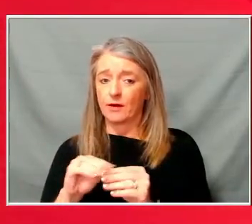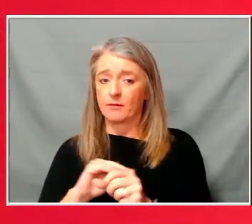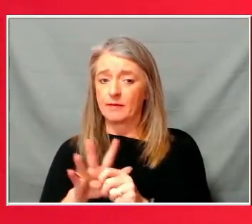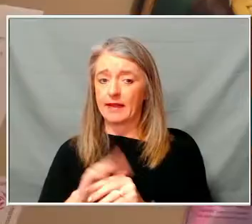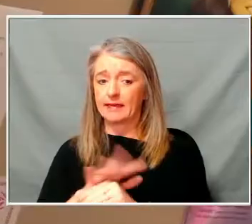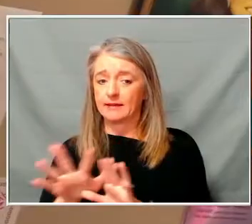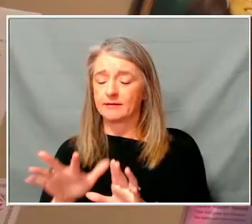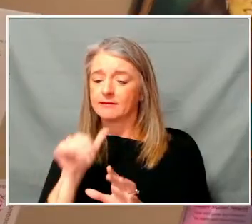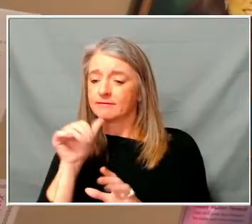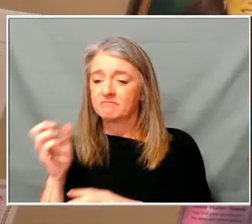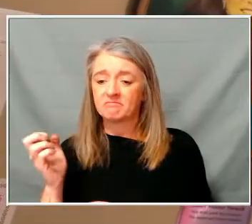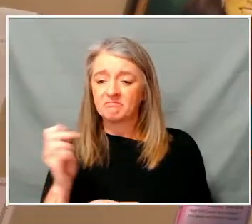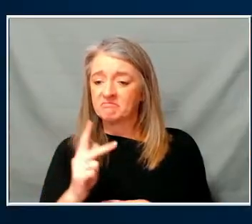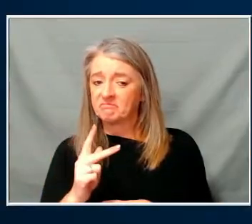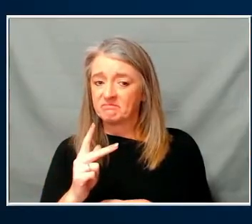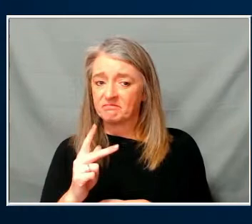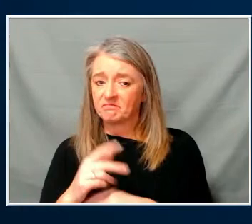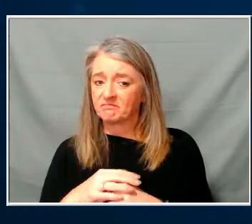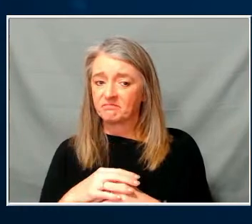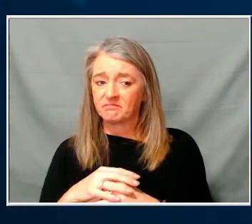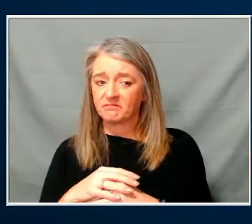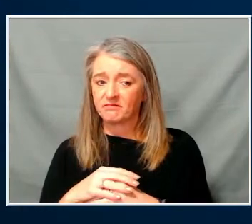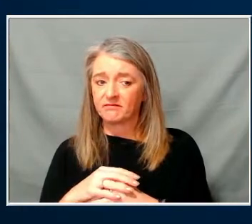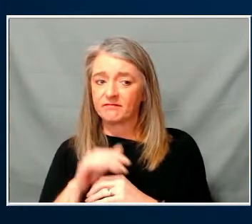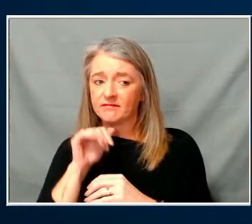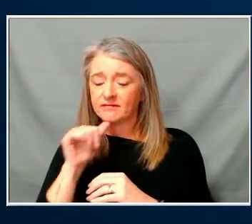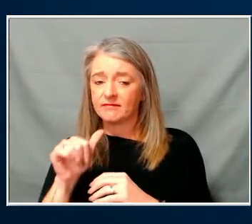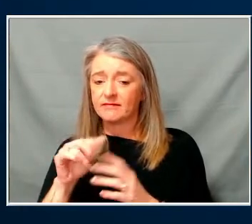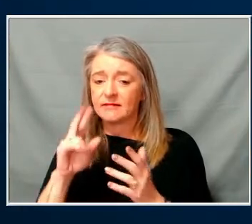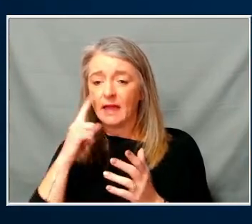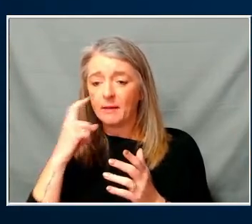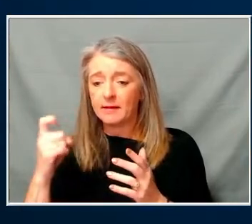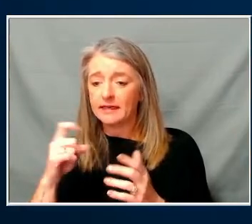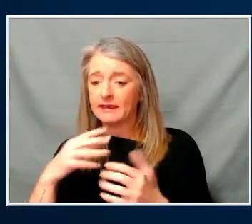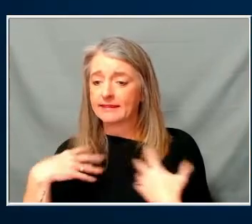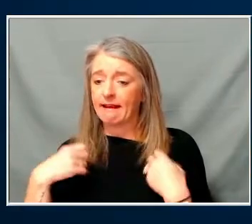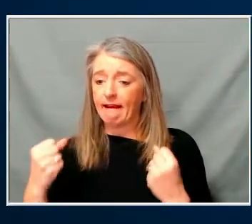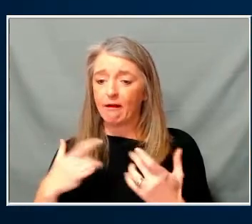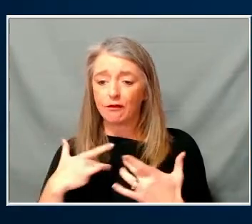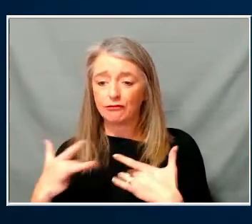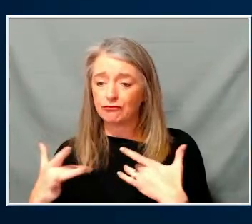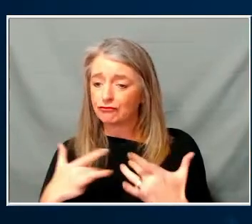not returned. And it wasn't necessarily because of health concerns. They were